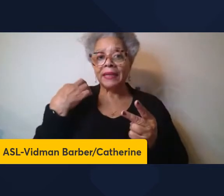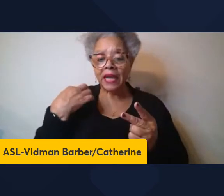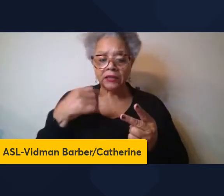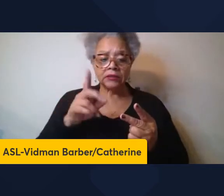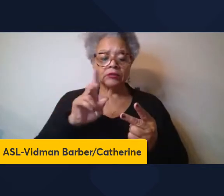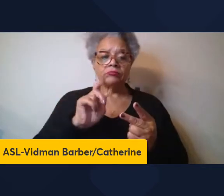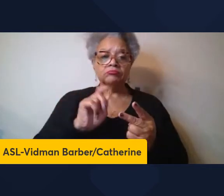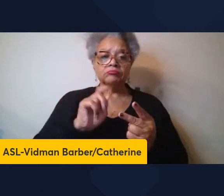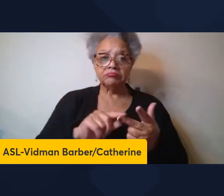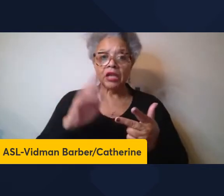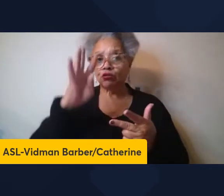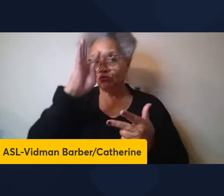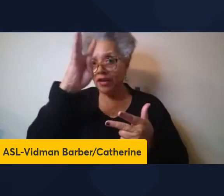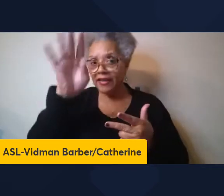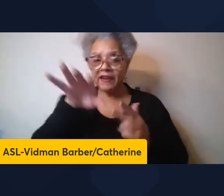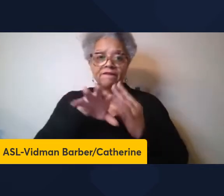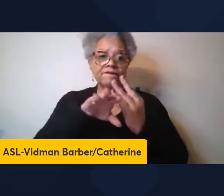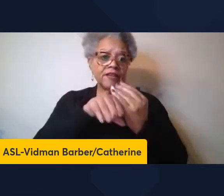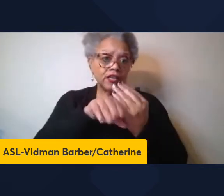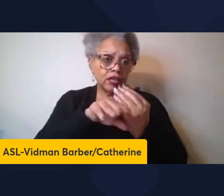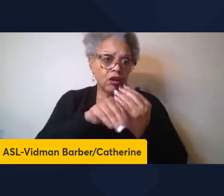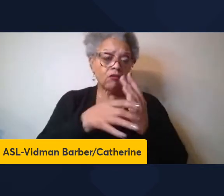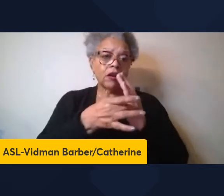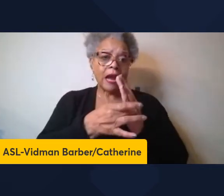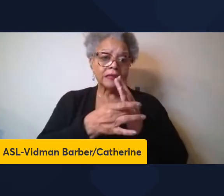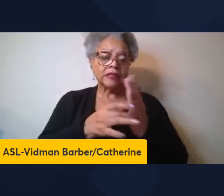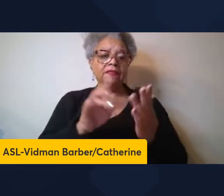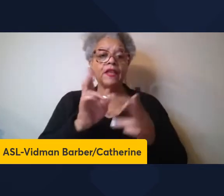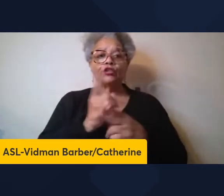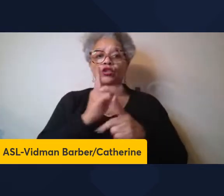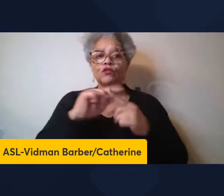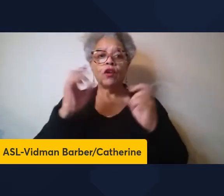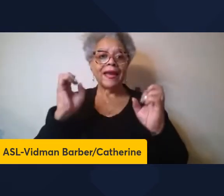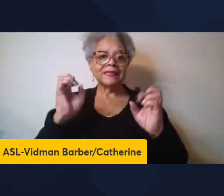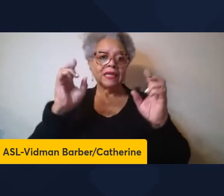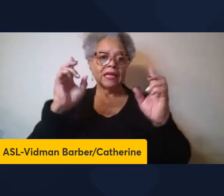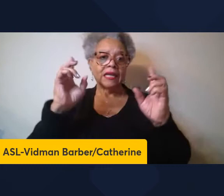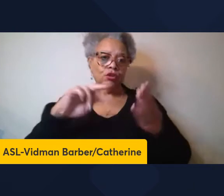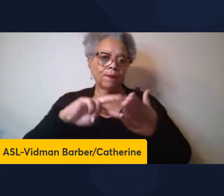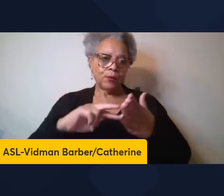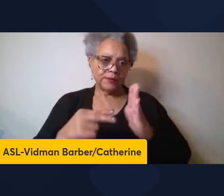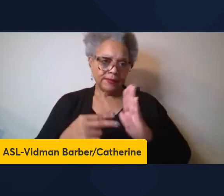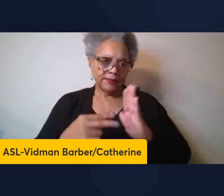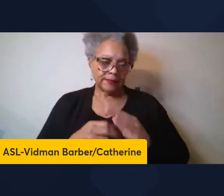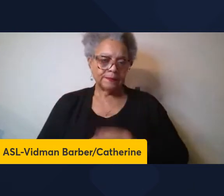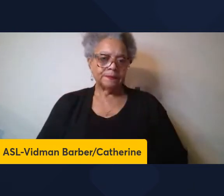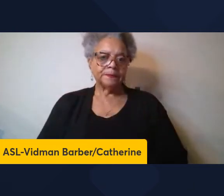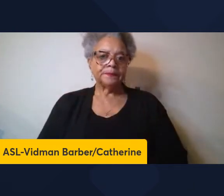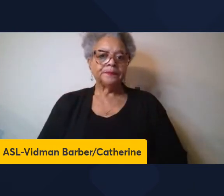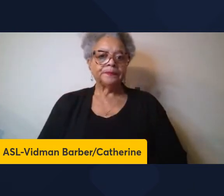or creating video content that is used for educational purposes.